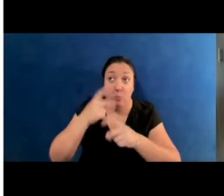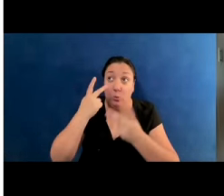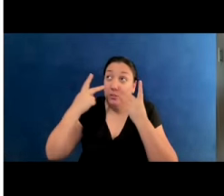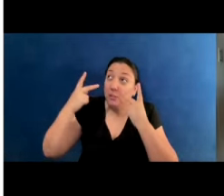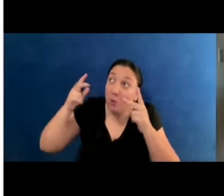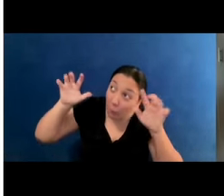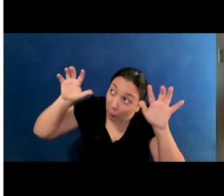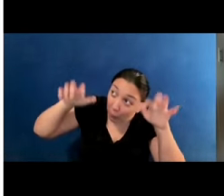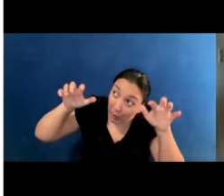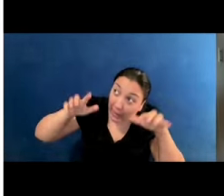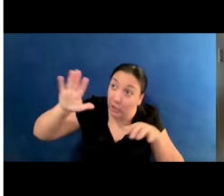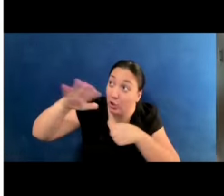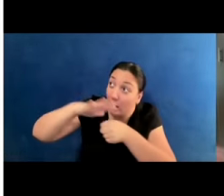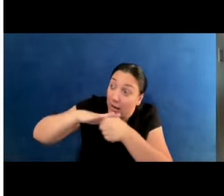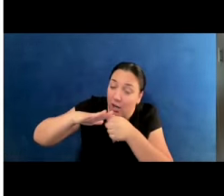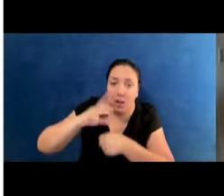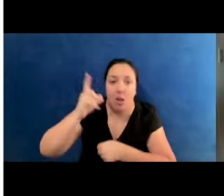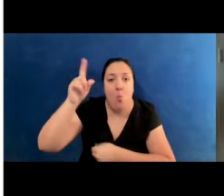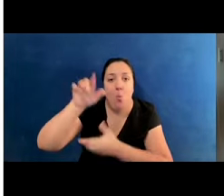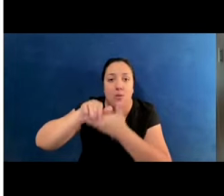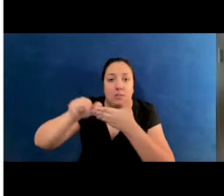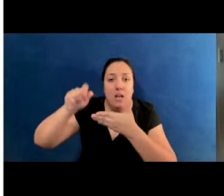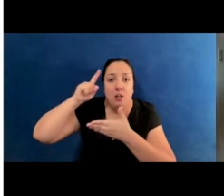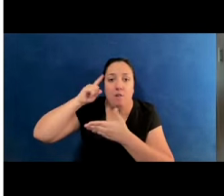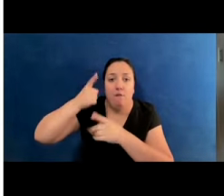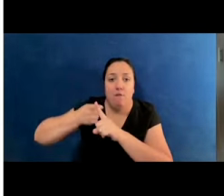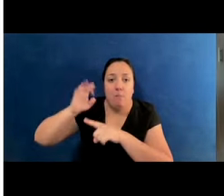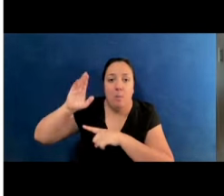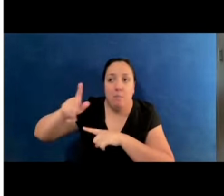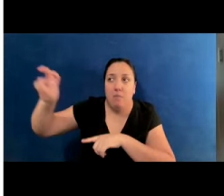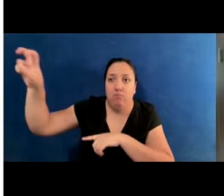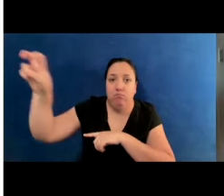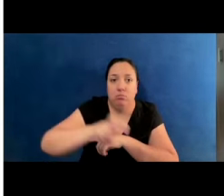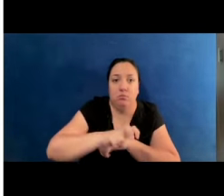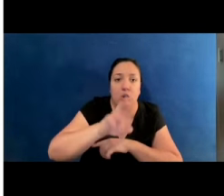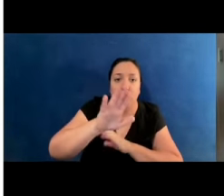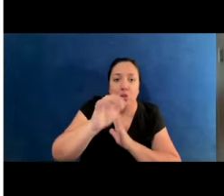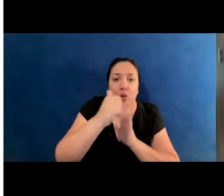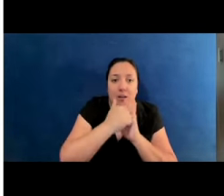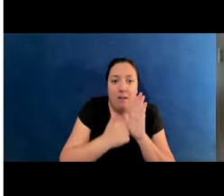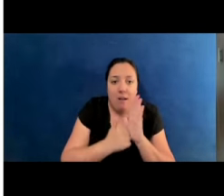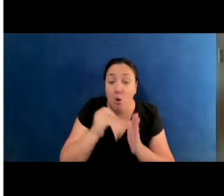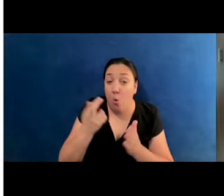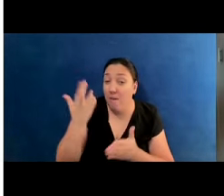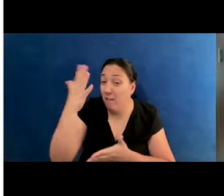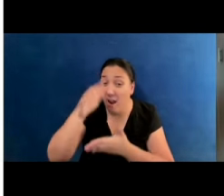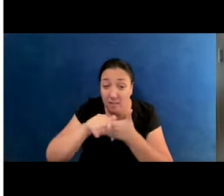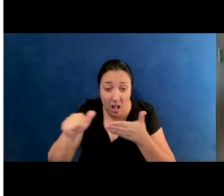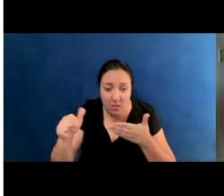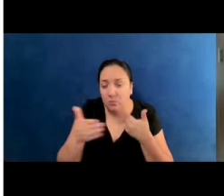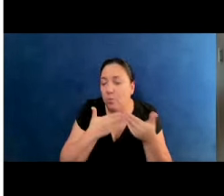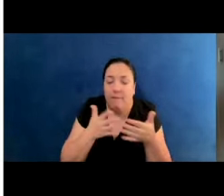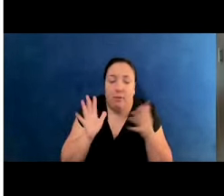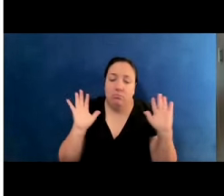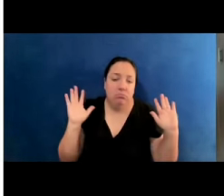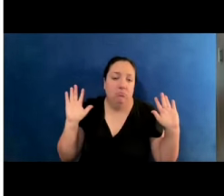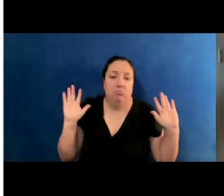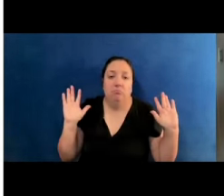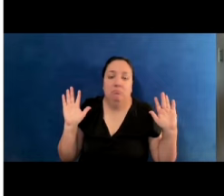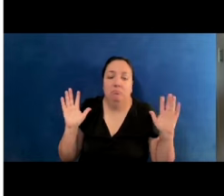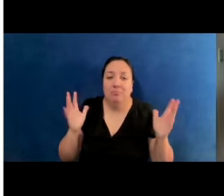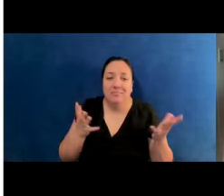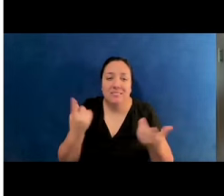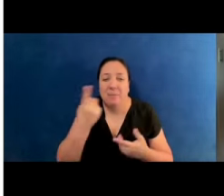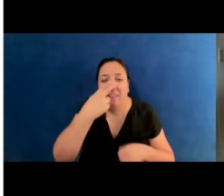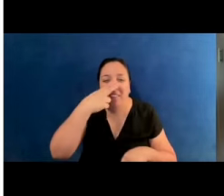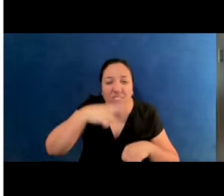in your zip code, $1 gets moved from your bank over into your ABLE account, or $5 or what have you. Again, we're trying to find fun